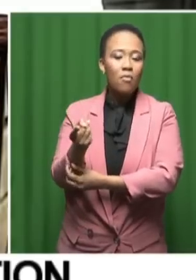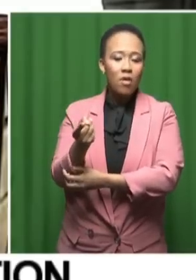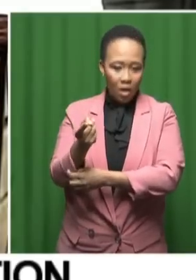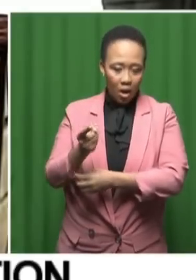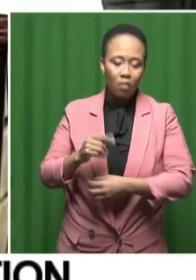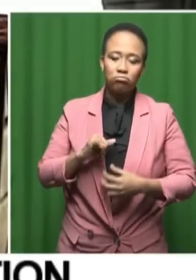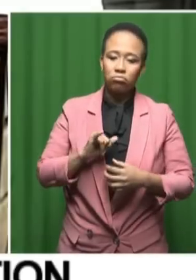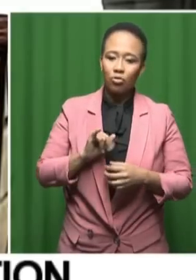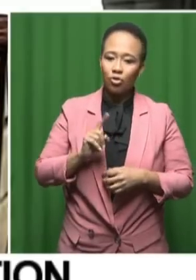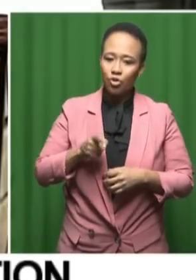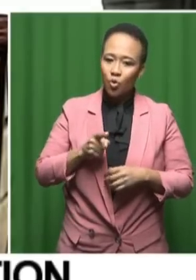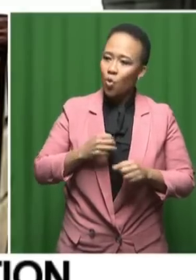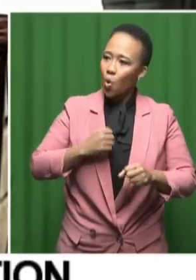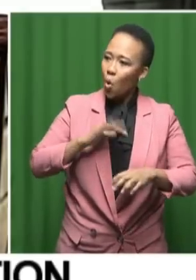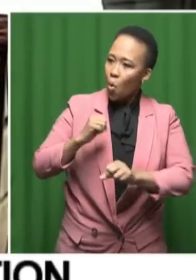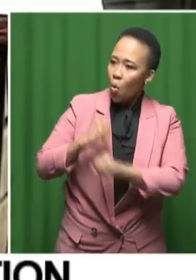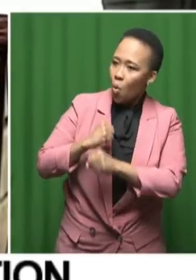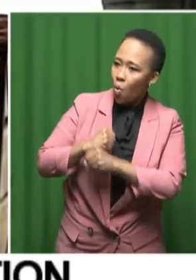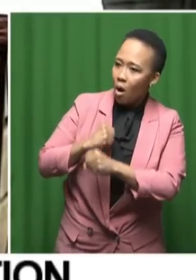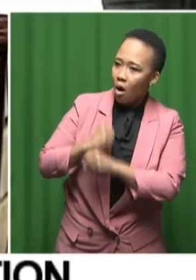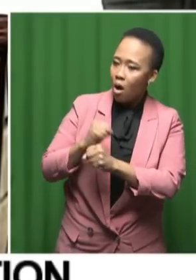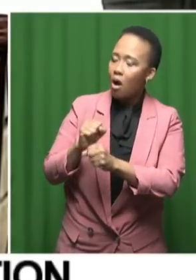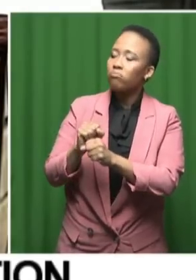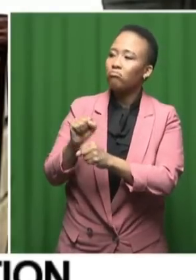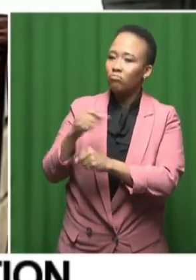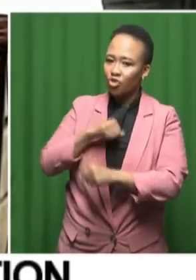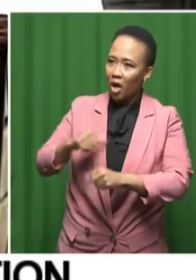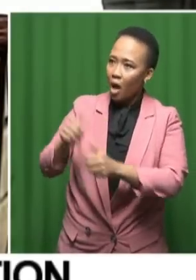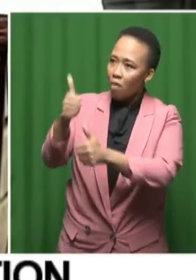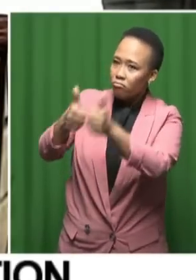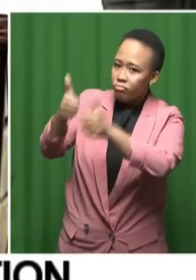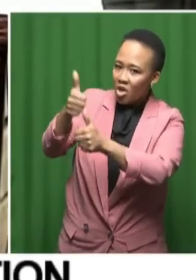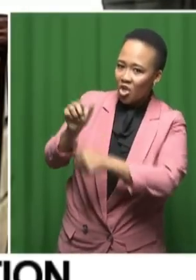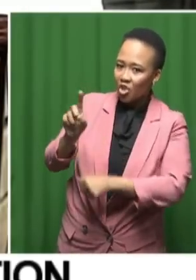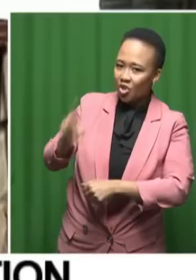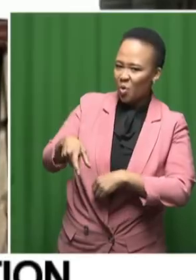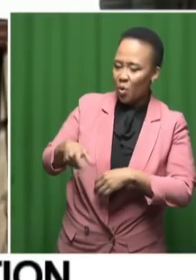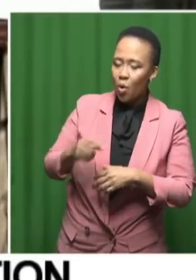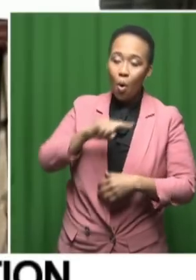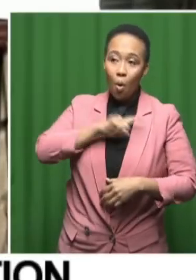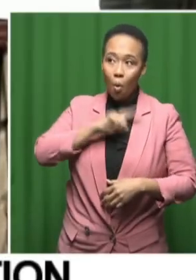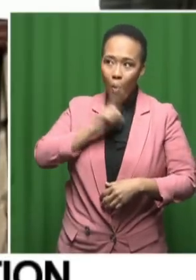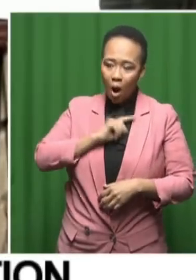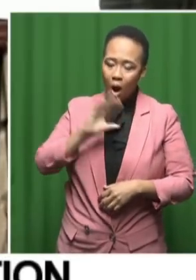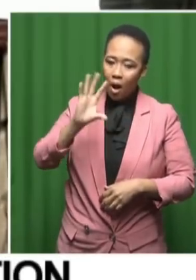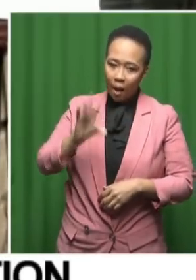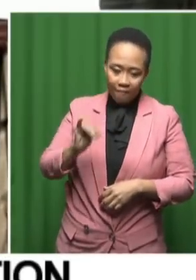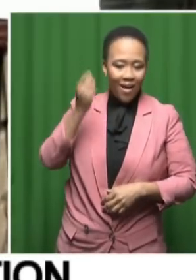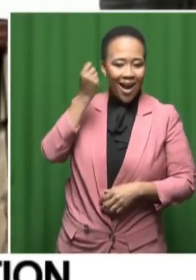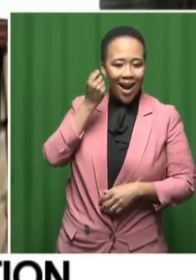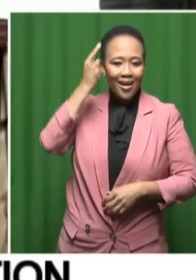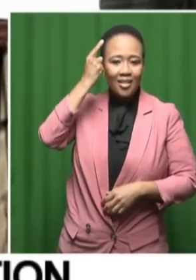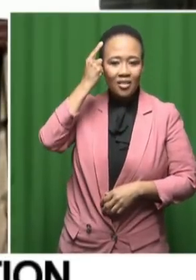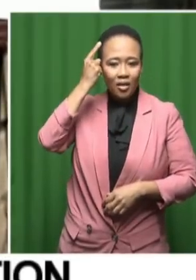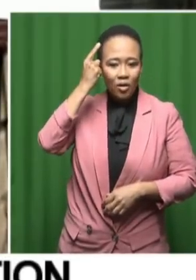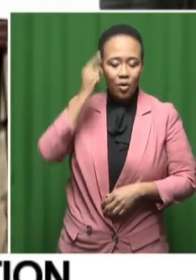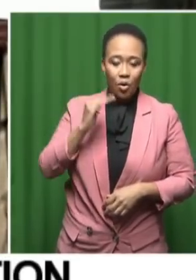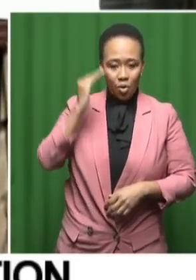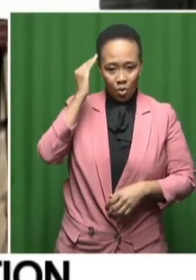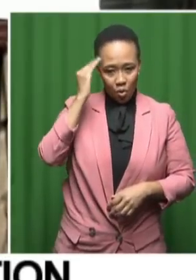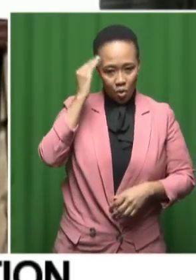WHO to work with the Chinese authorities to get more genomic understanding so that we know that the circulation of the